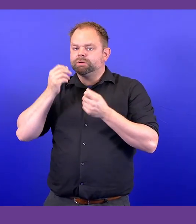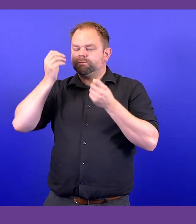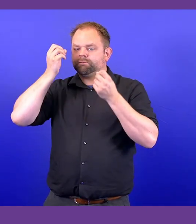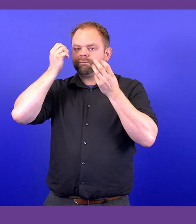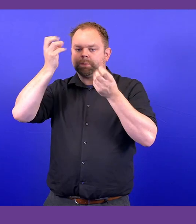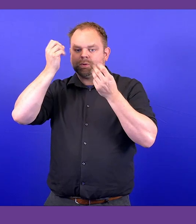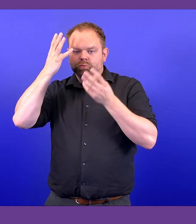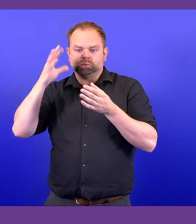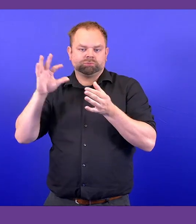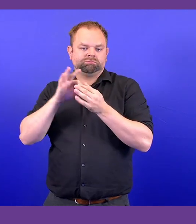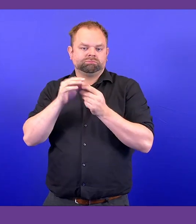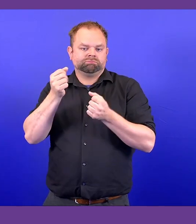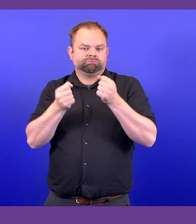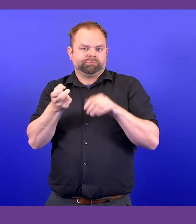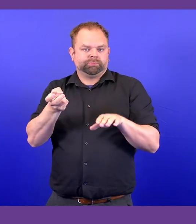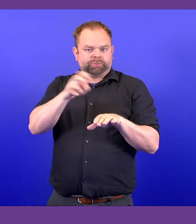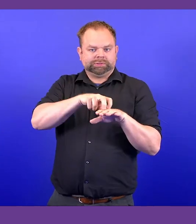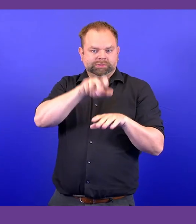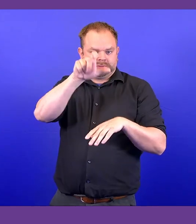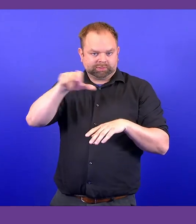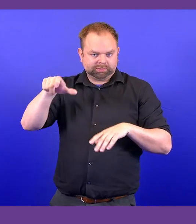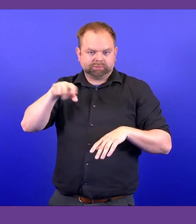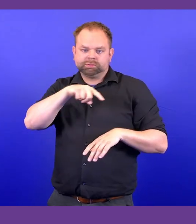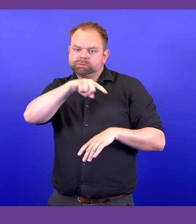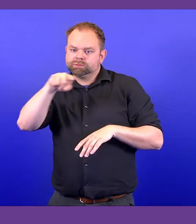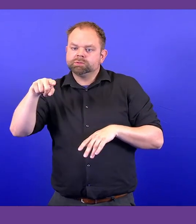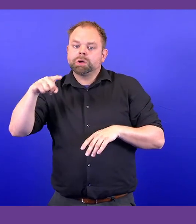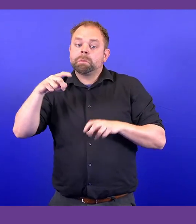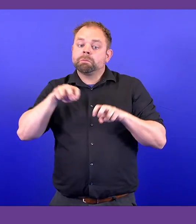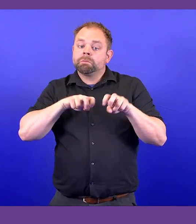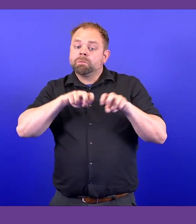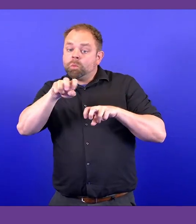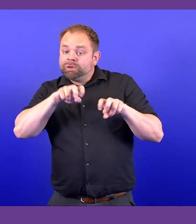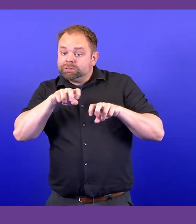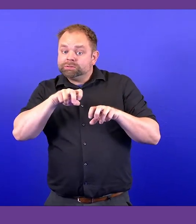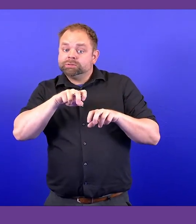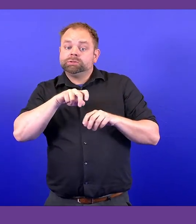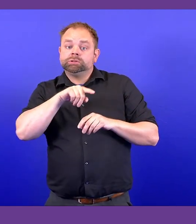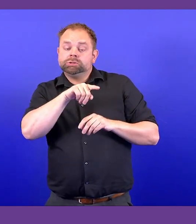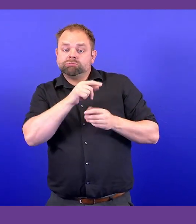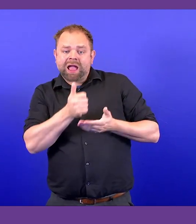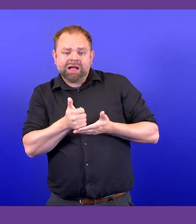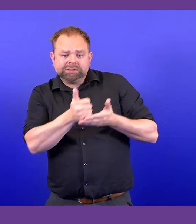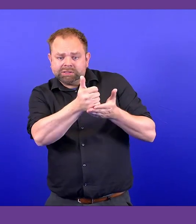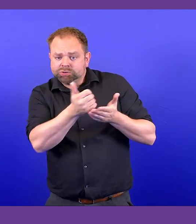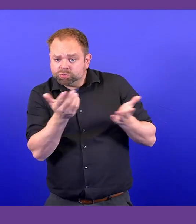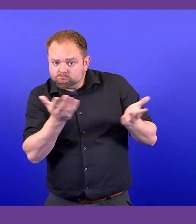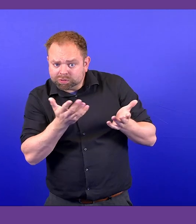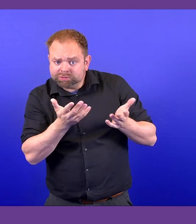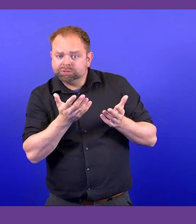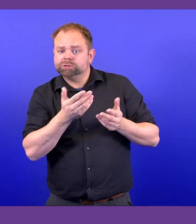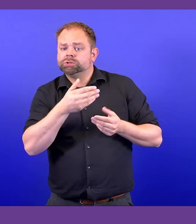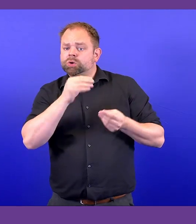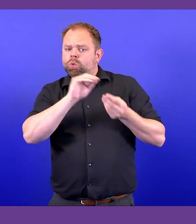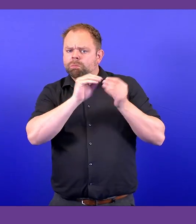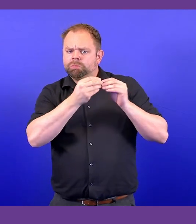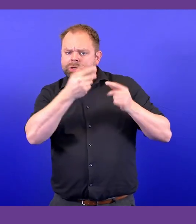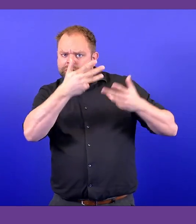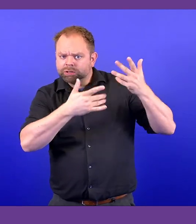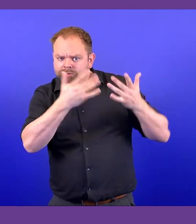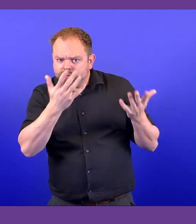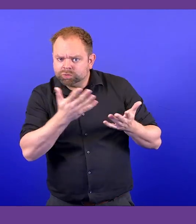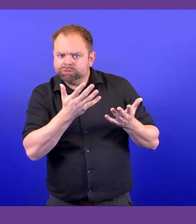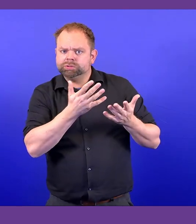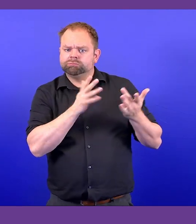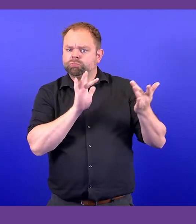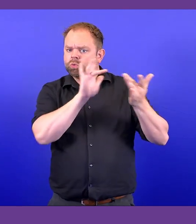job to obtain this and to capture this for all the countries. And now we have. But what we will do is provide this online. We